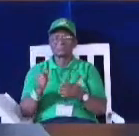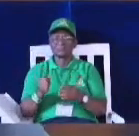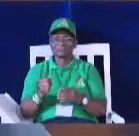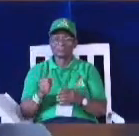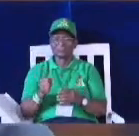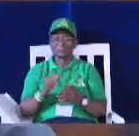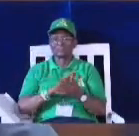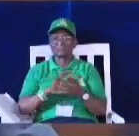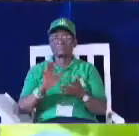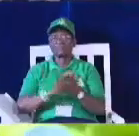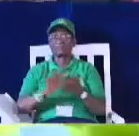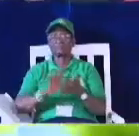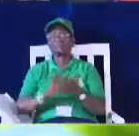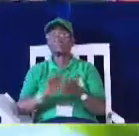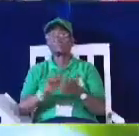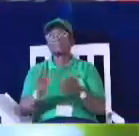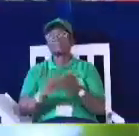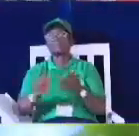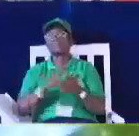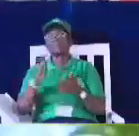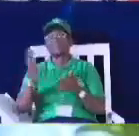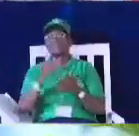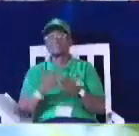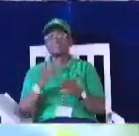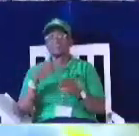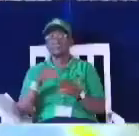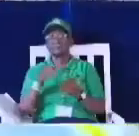Write their names in the book of life.